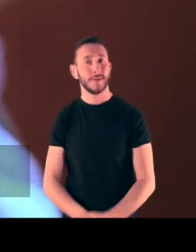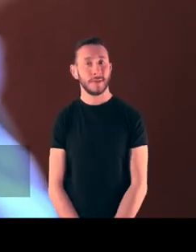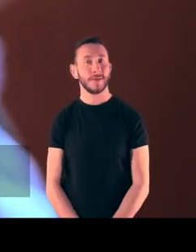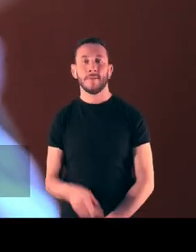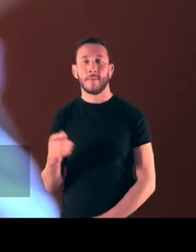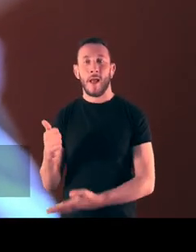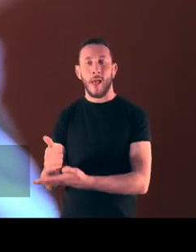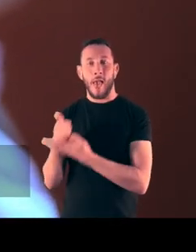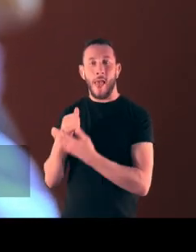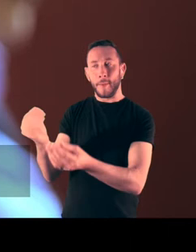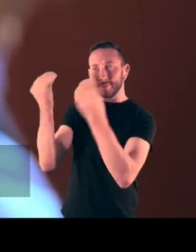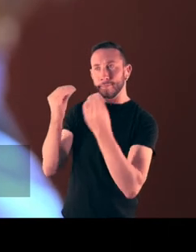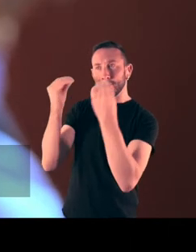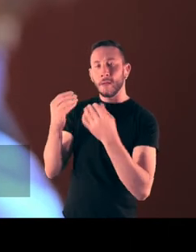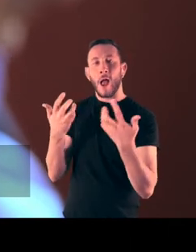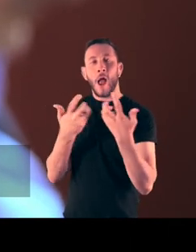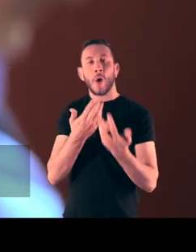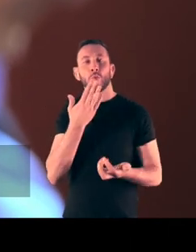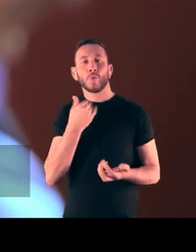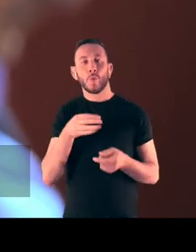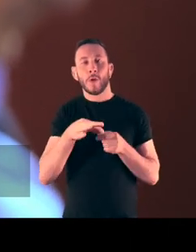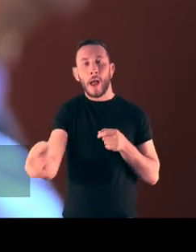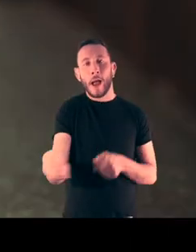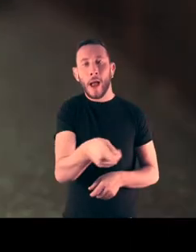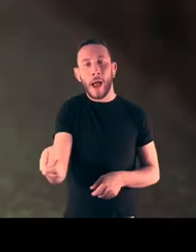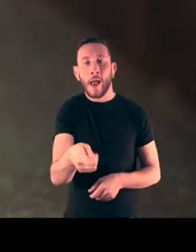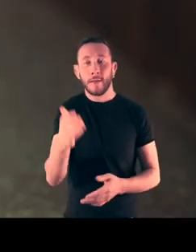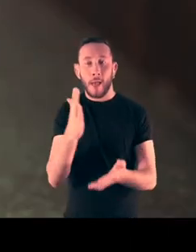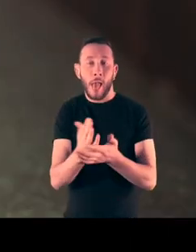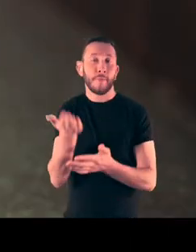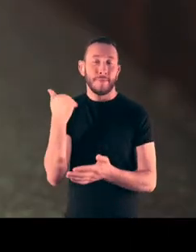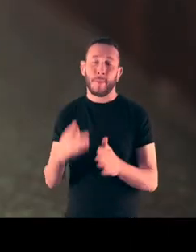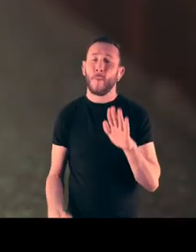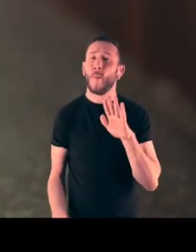vital facets of education for blind people.